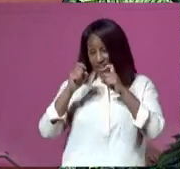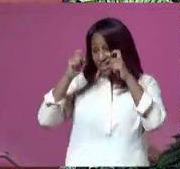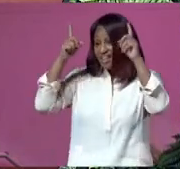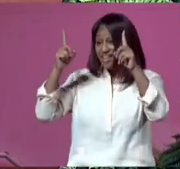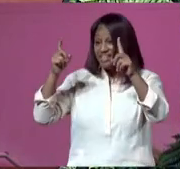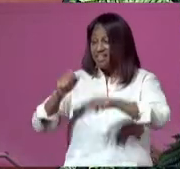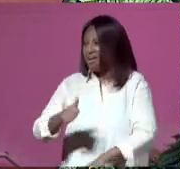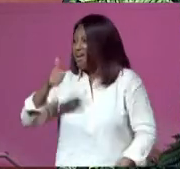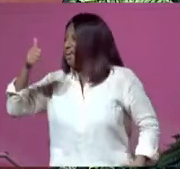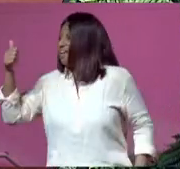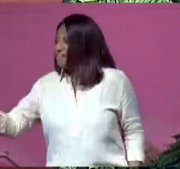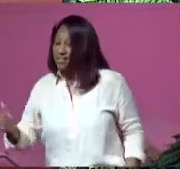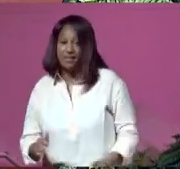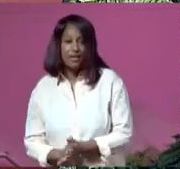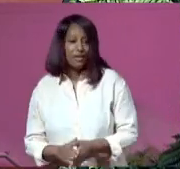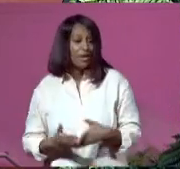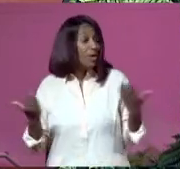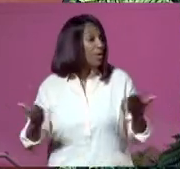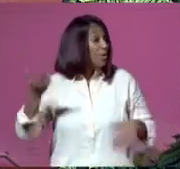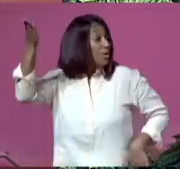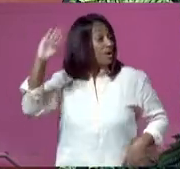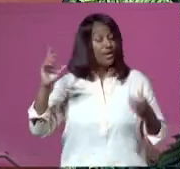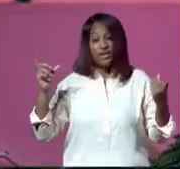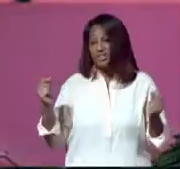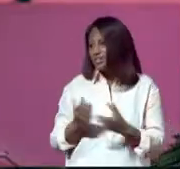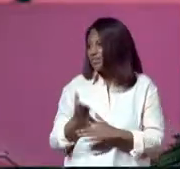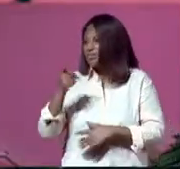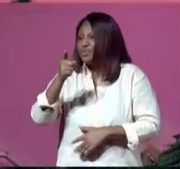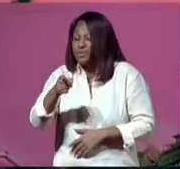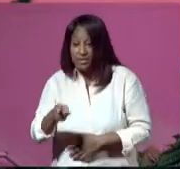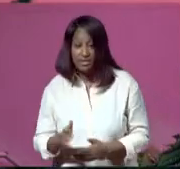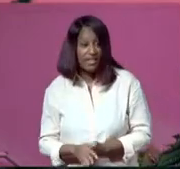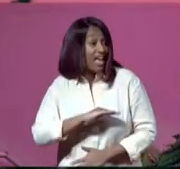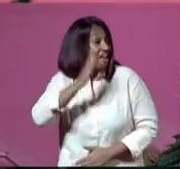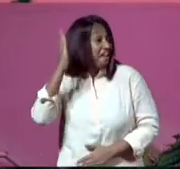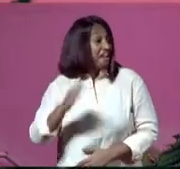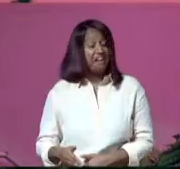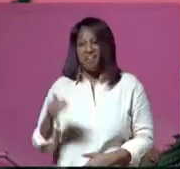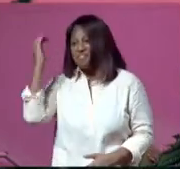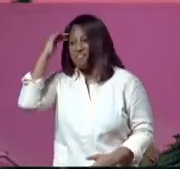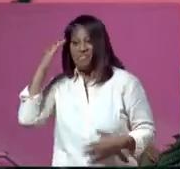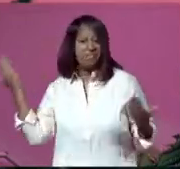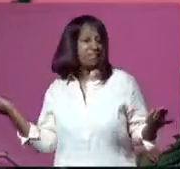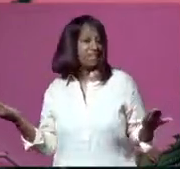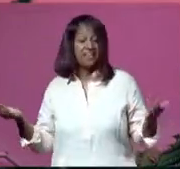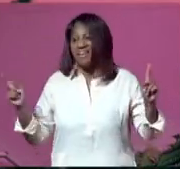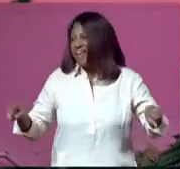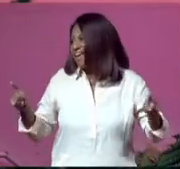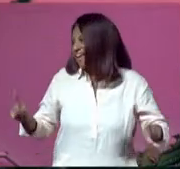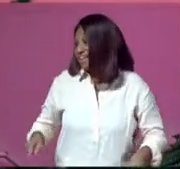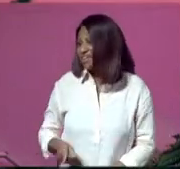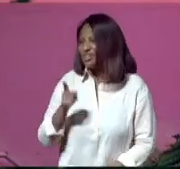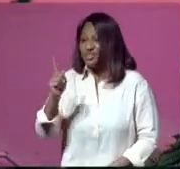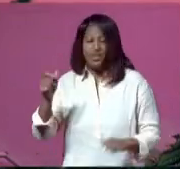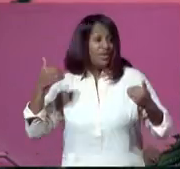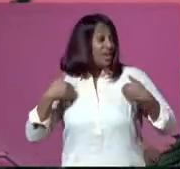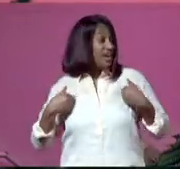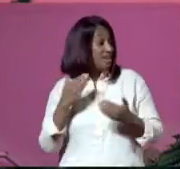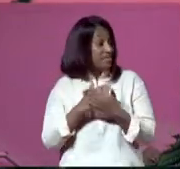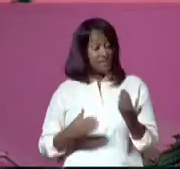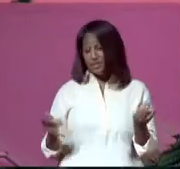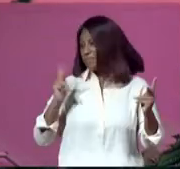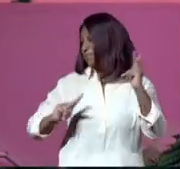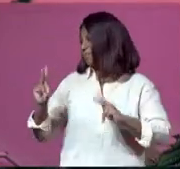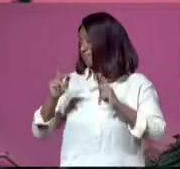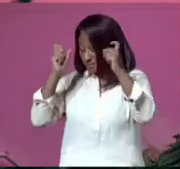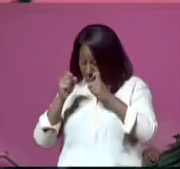surprising others in what God does through you that they never saw you being able to do. You've got some people who